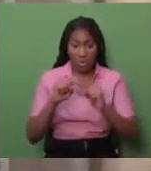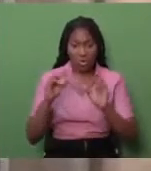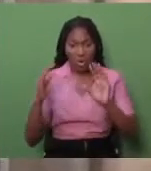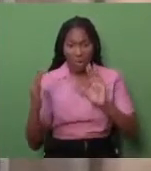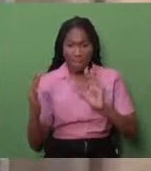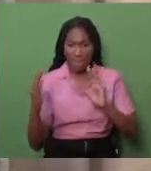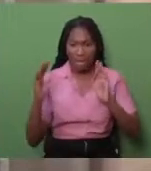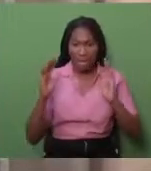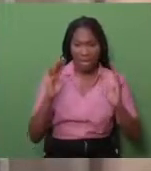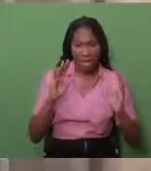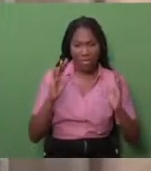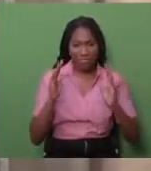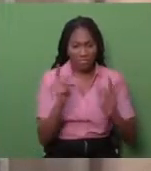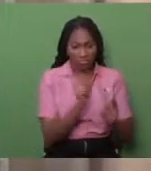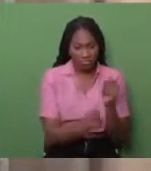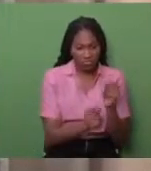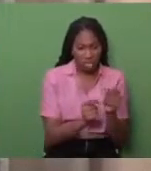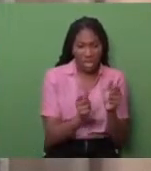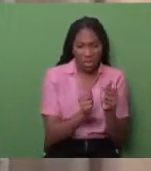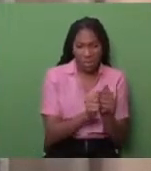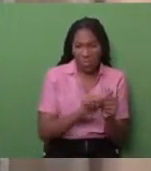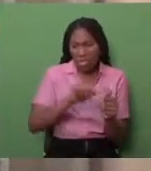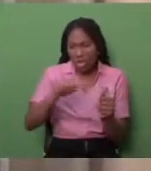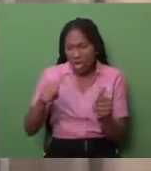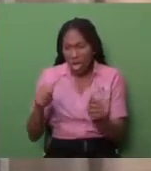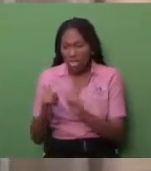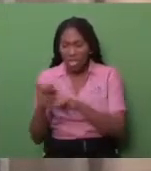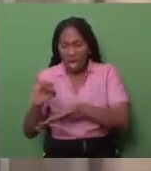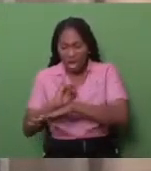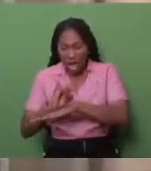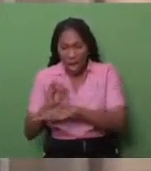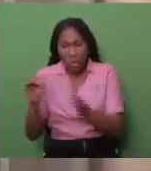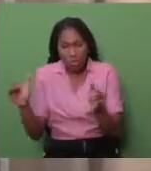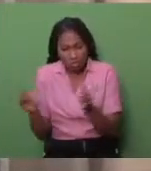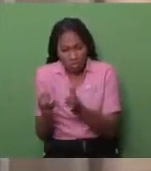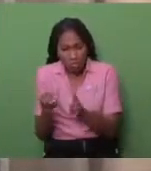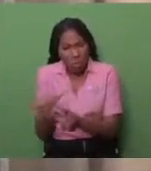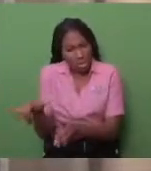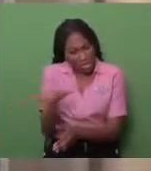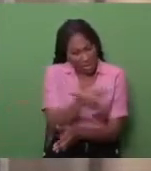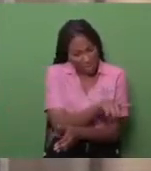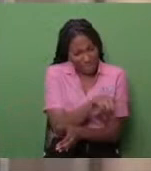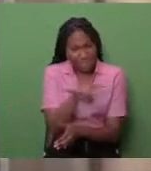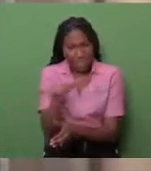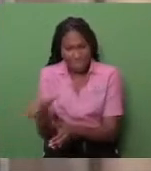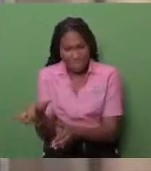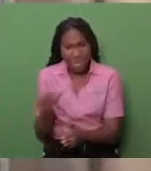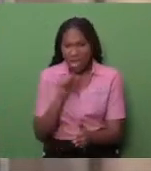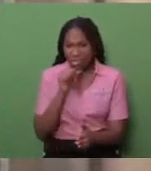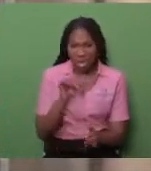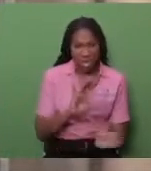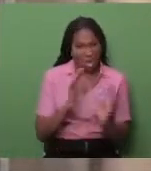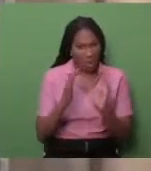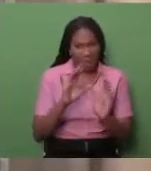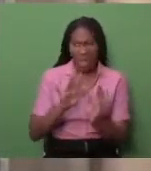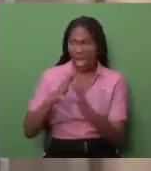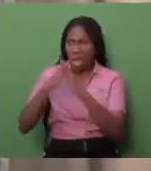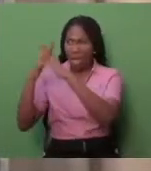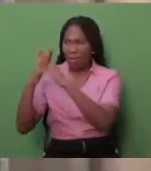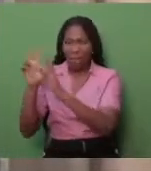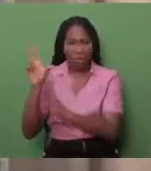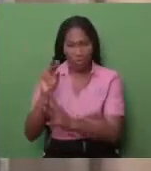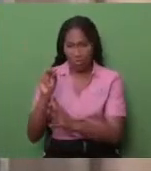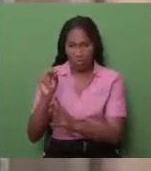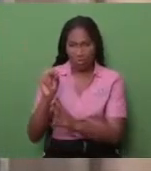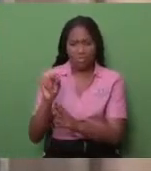apples, grapes with grapes, oranges with oranges. You compare with your peer countries, and you don't pick out of a hat to justify that we better than them and